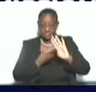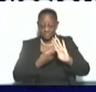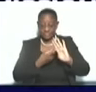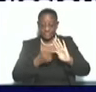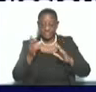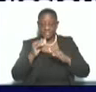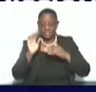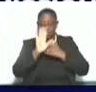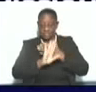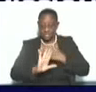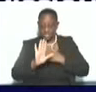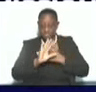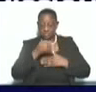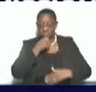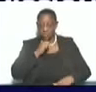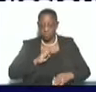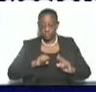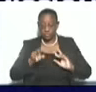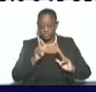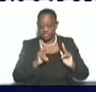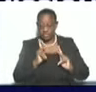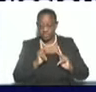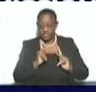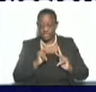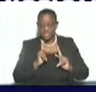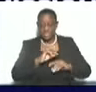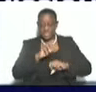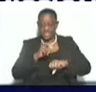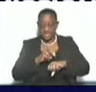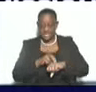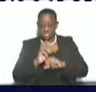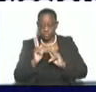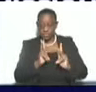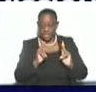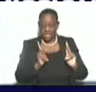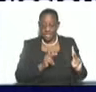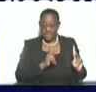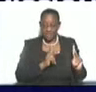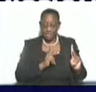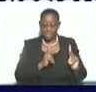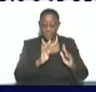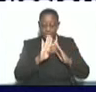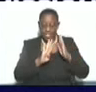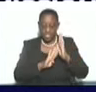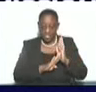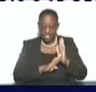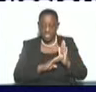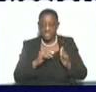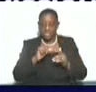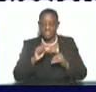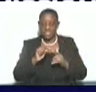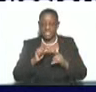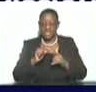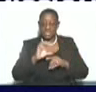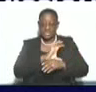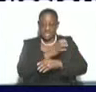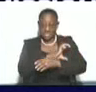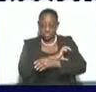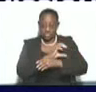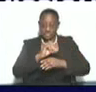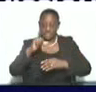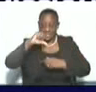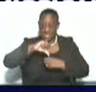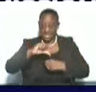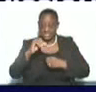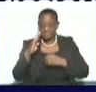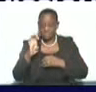protection of older persons, the Bahamas National Development Plan Bill, a renewable energy bill, liquid natural gas bill, local